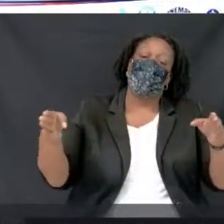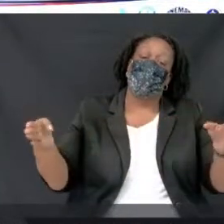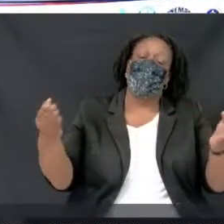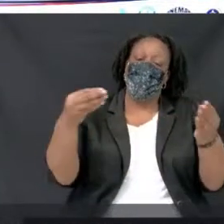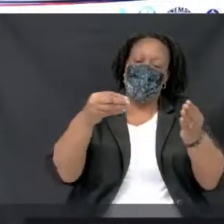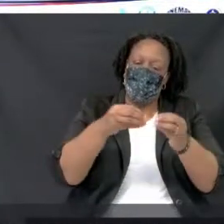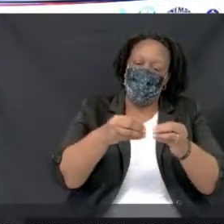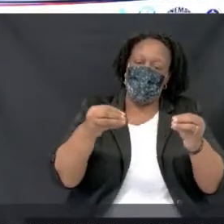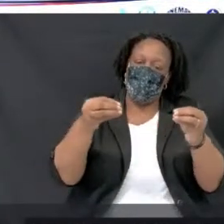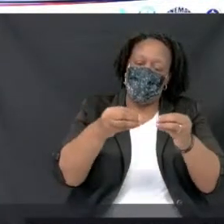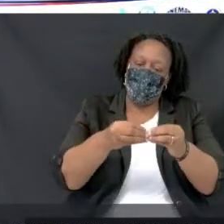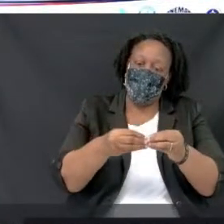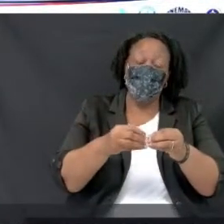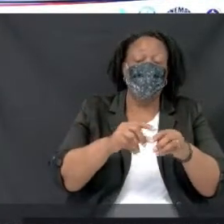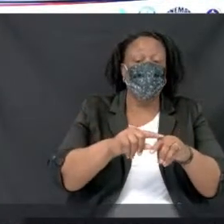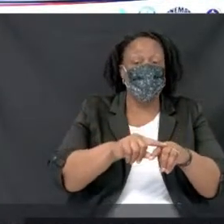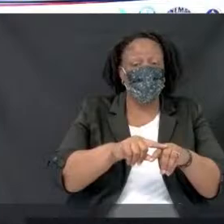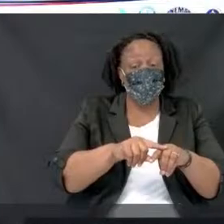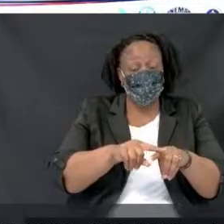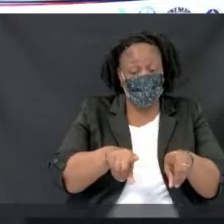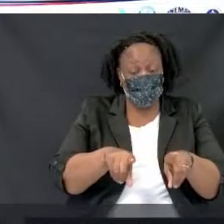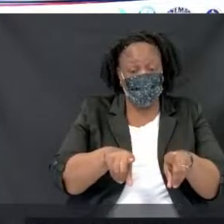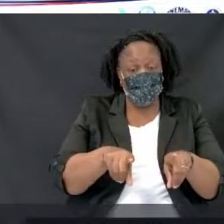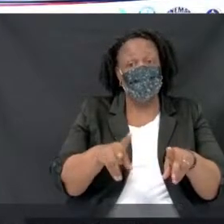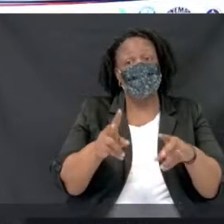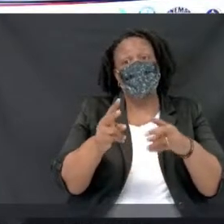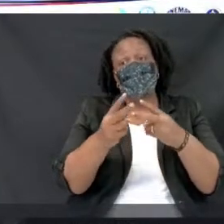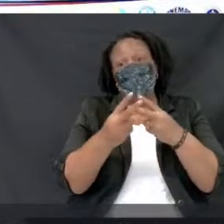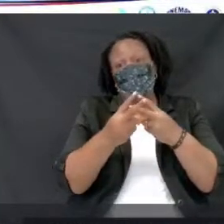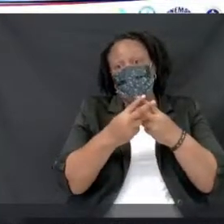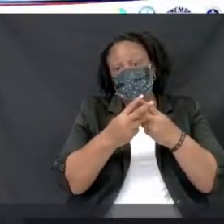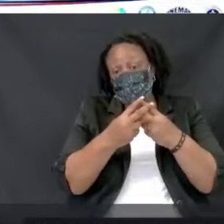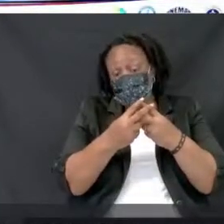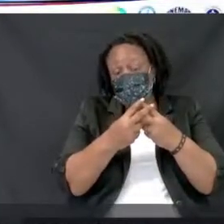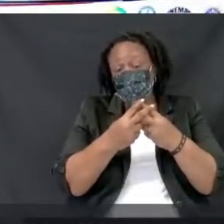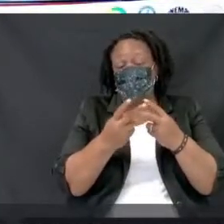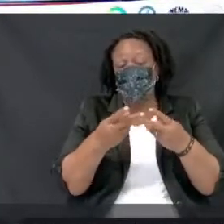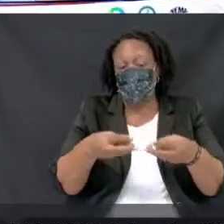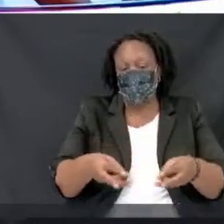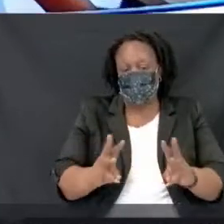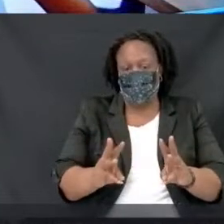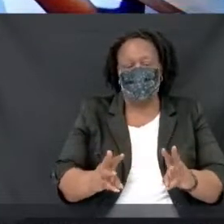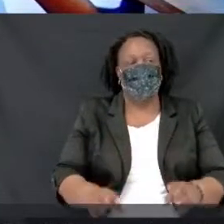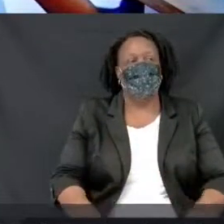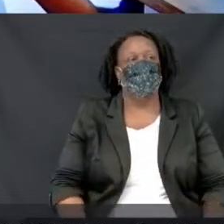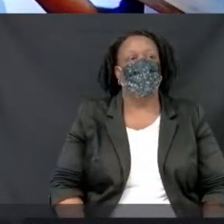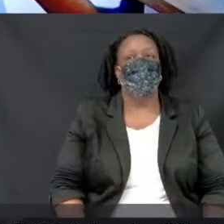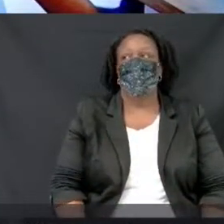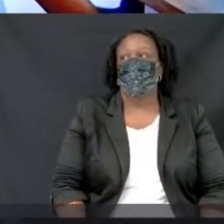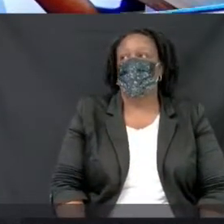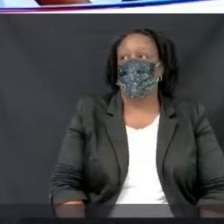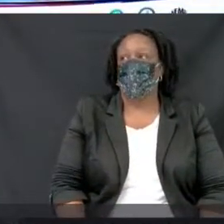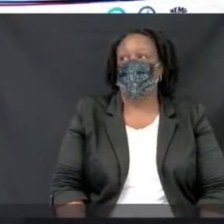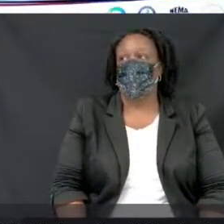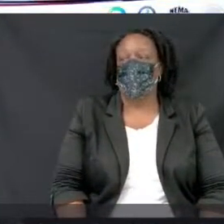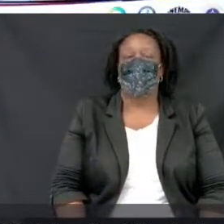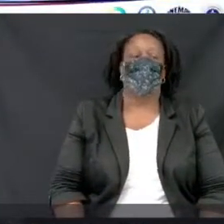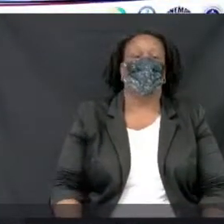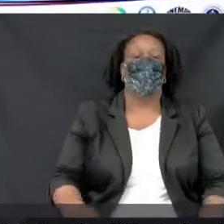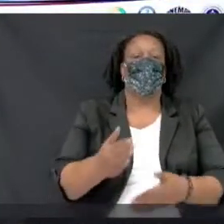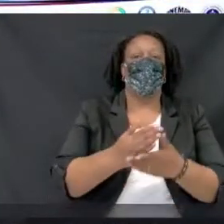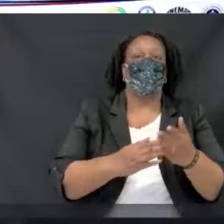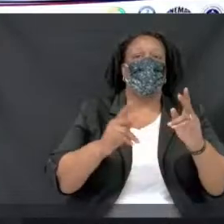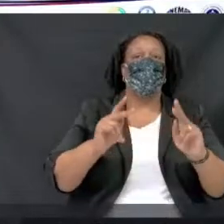very proactive as well as safe manner. So you would have listened to the Prime Minister